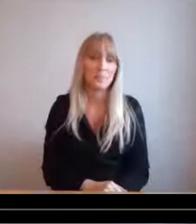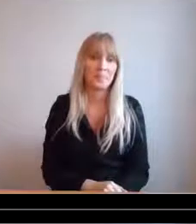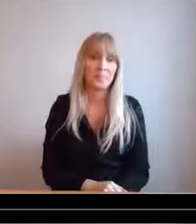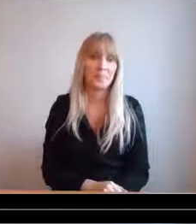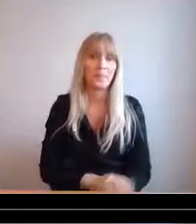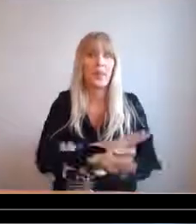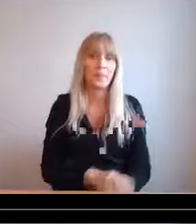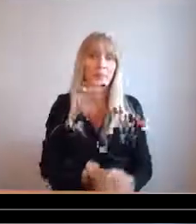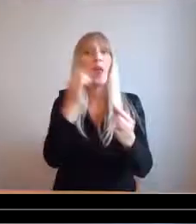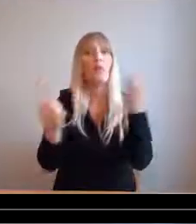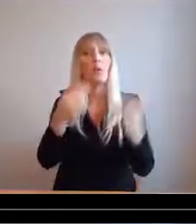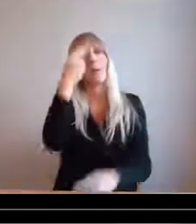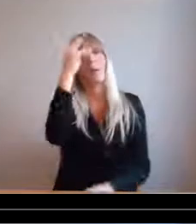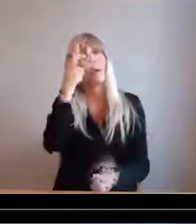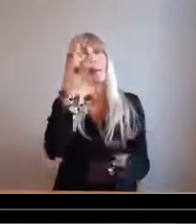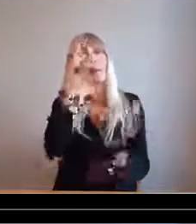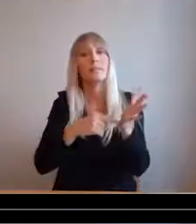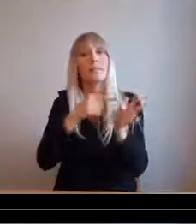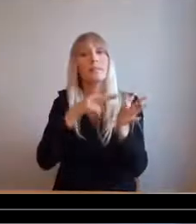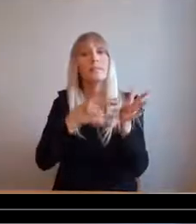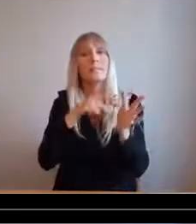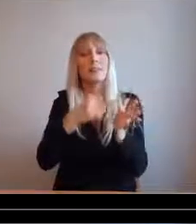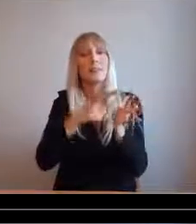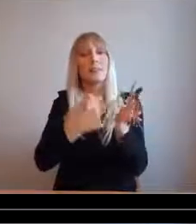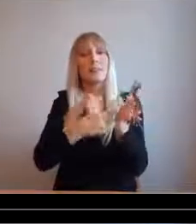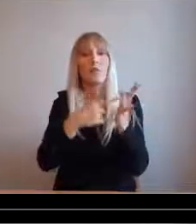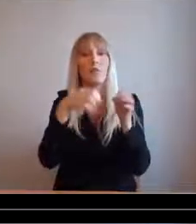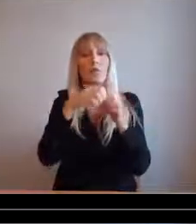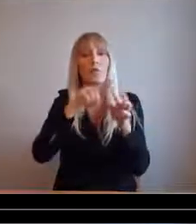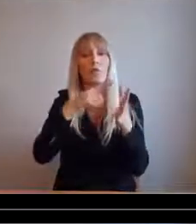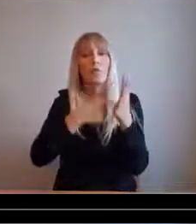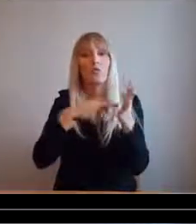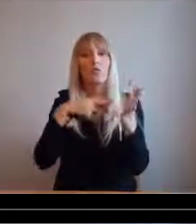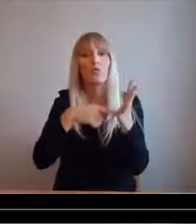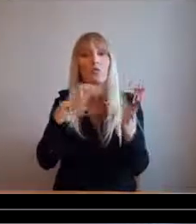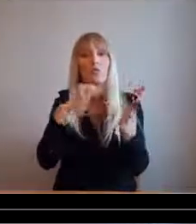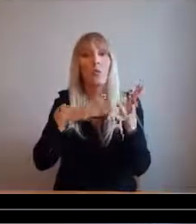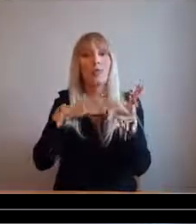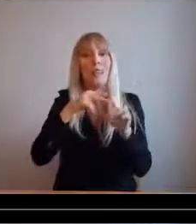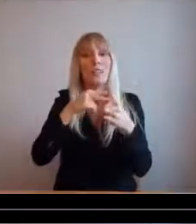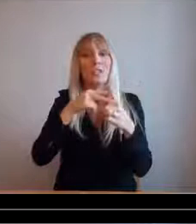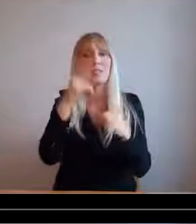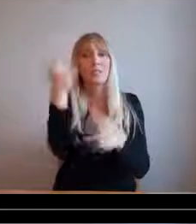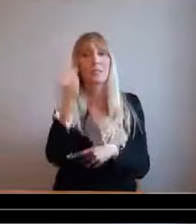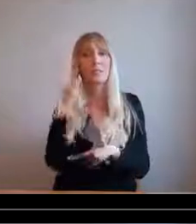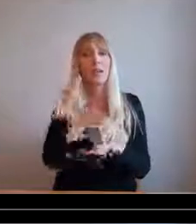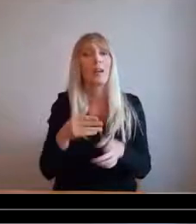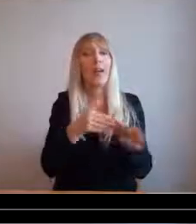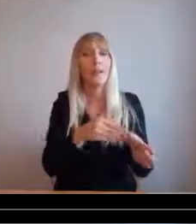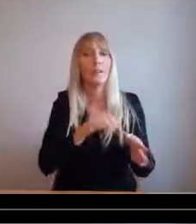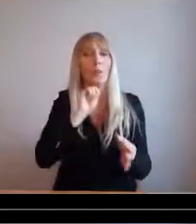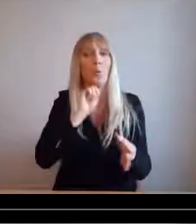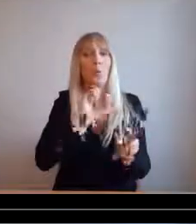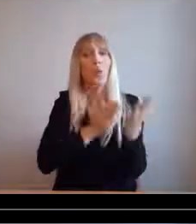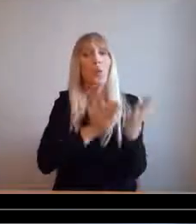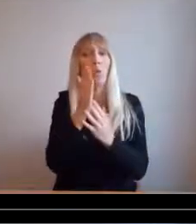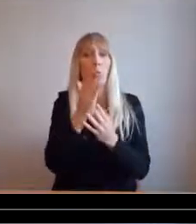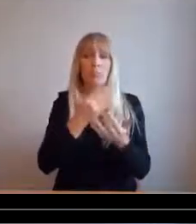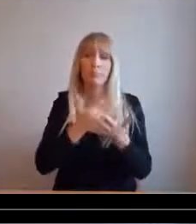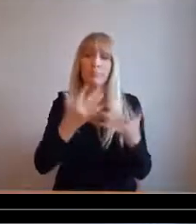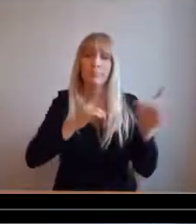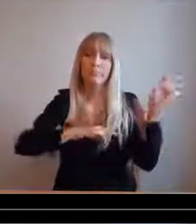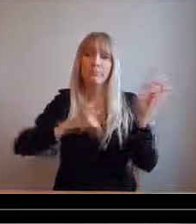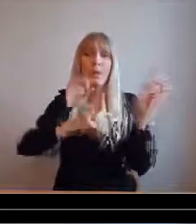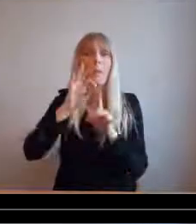Hello everyone, my name's Steve Roberts. I'm the Engineering Design Lead for the Lower Thames Crossing, and I'll be running through many of our proposed